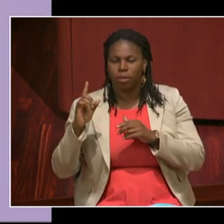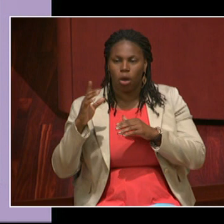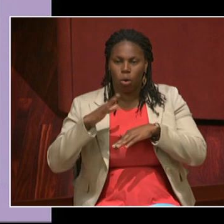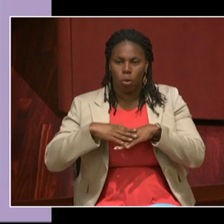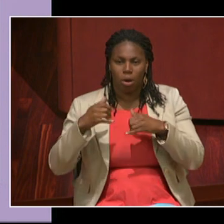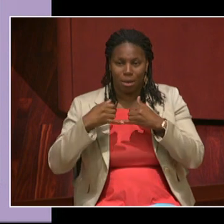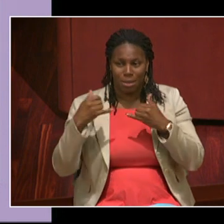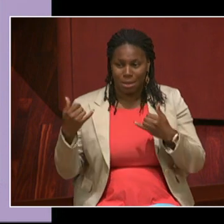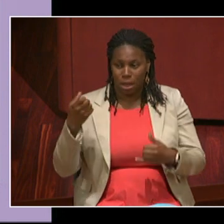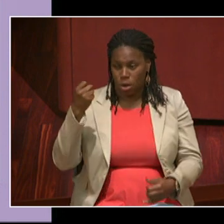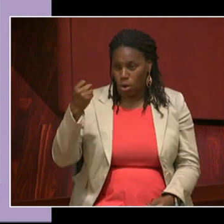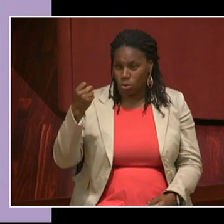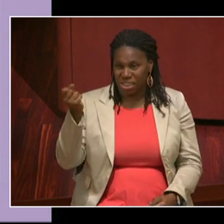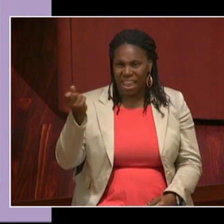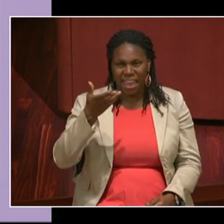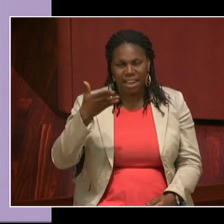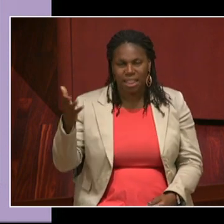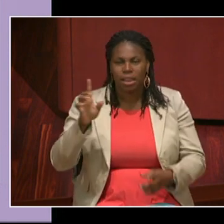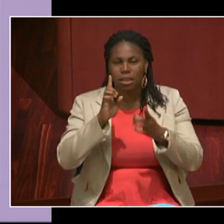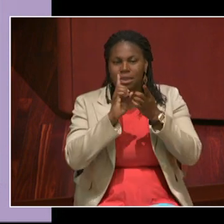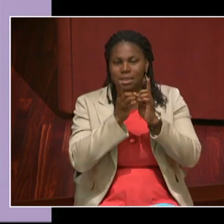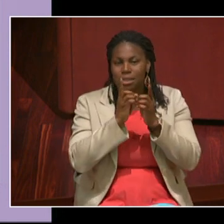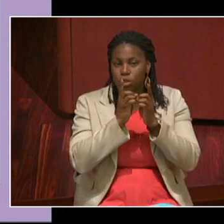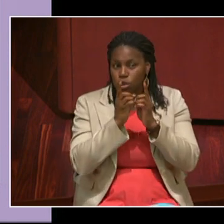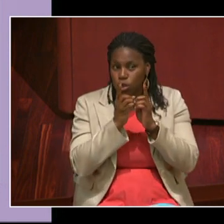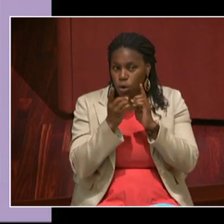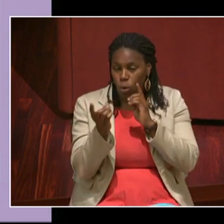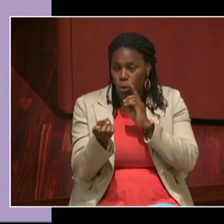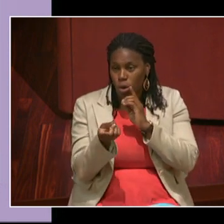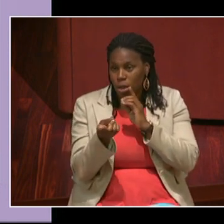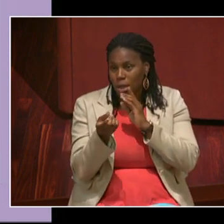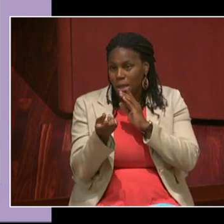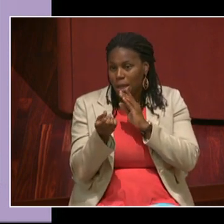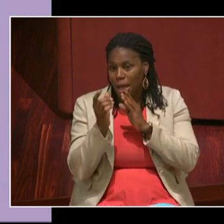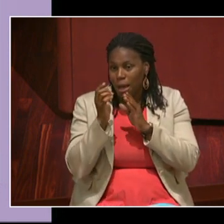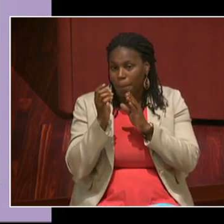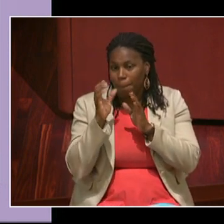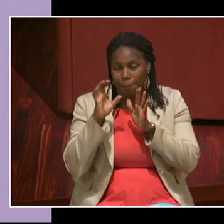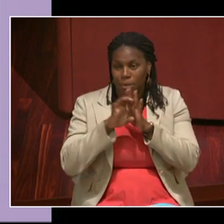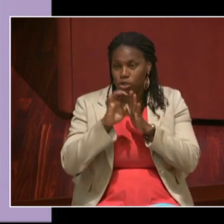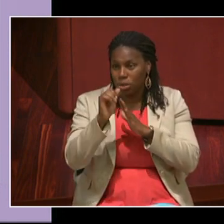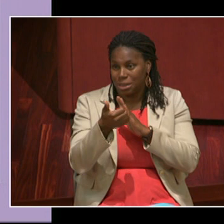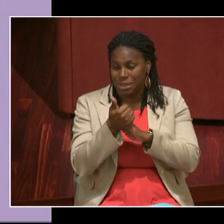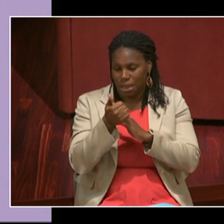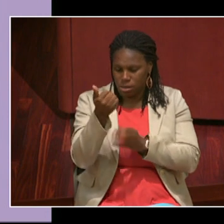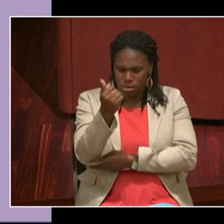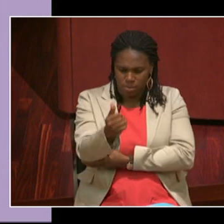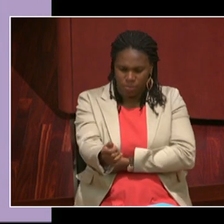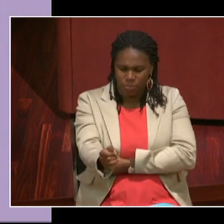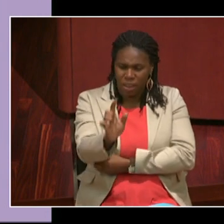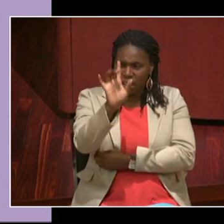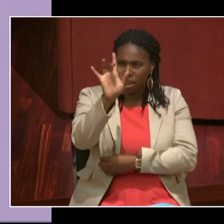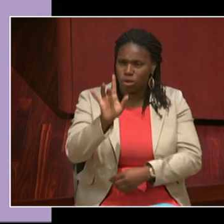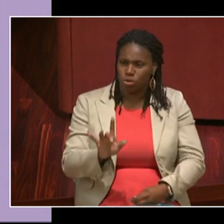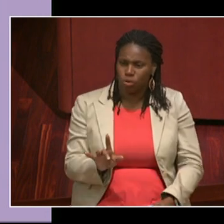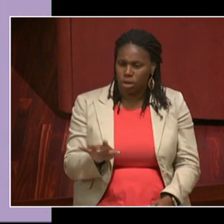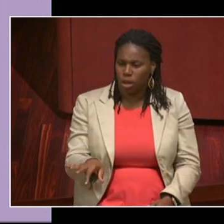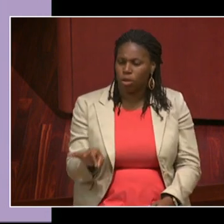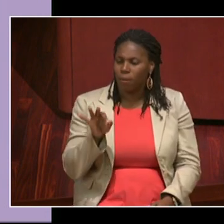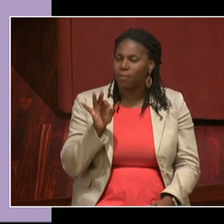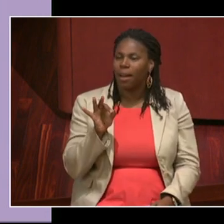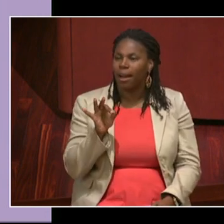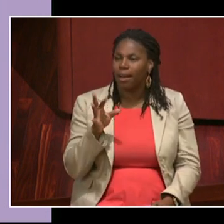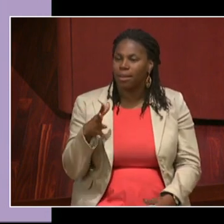holdings. This means anything that has a digital image attached. As you continue to scroll down the page, you'll find that there